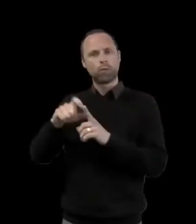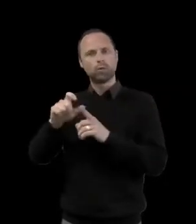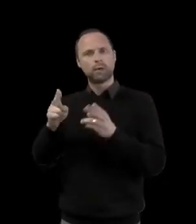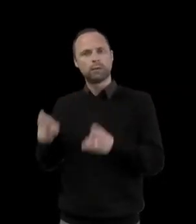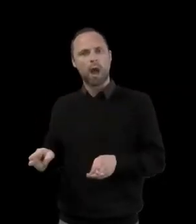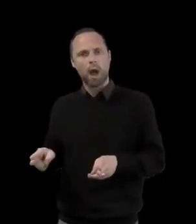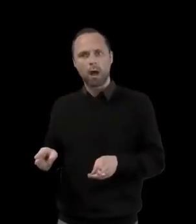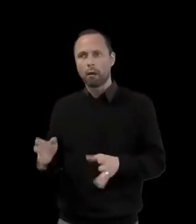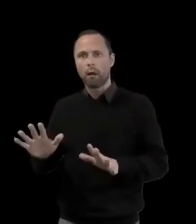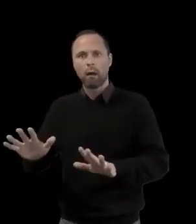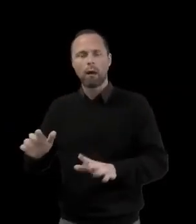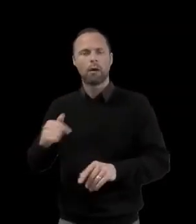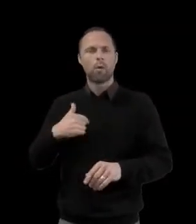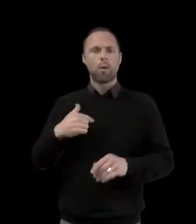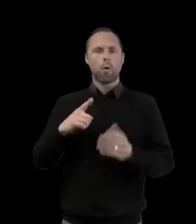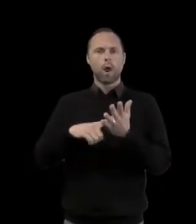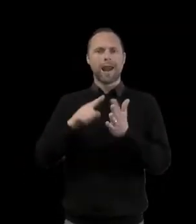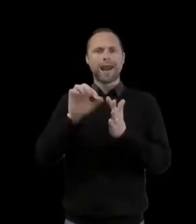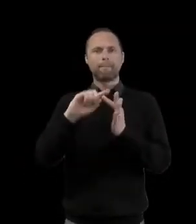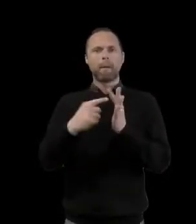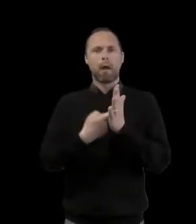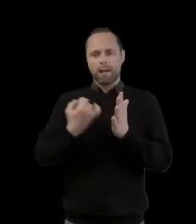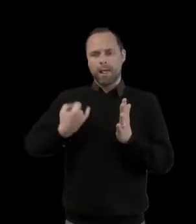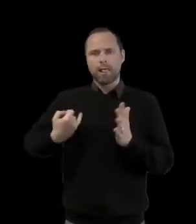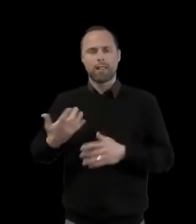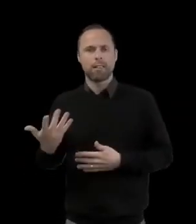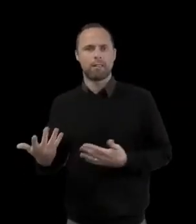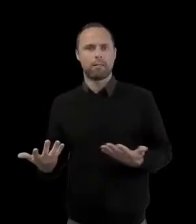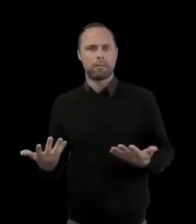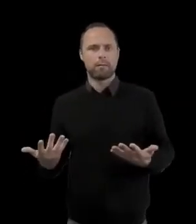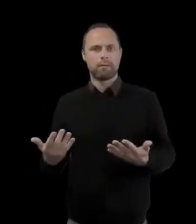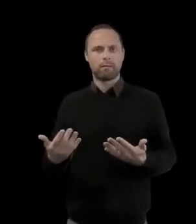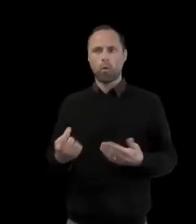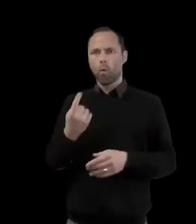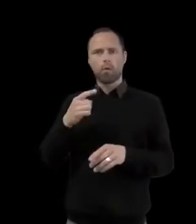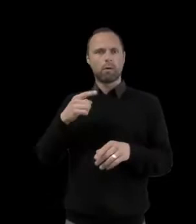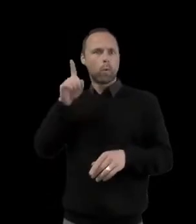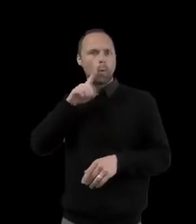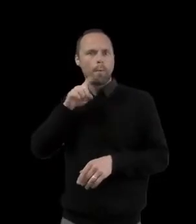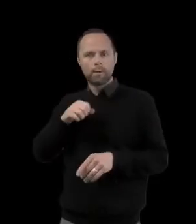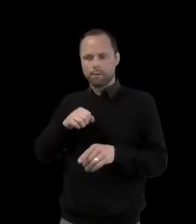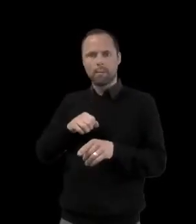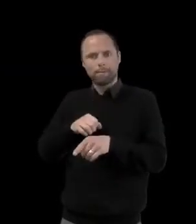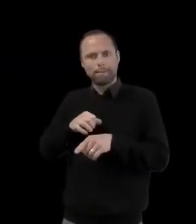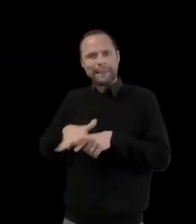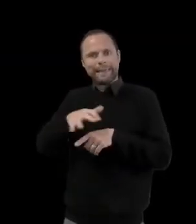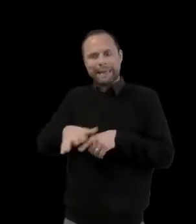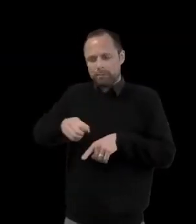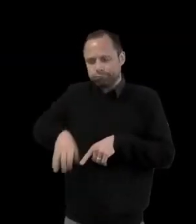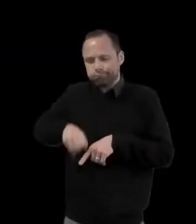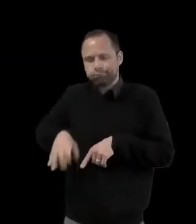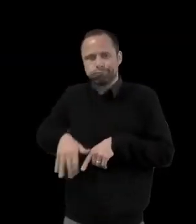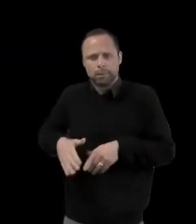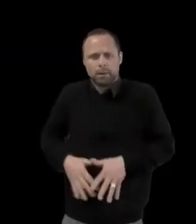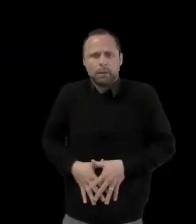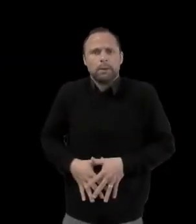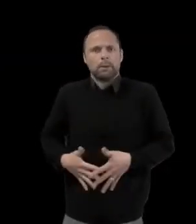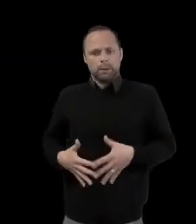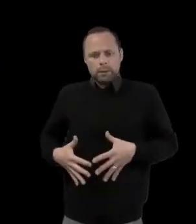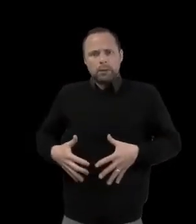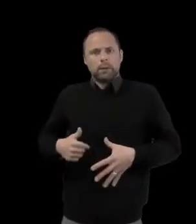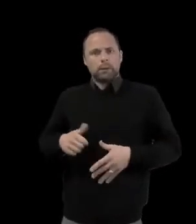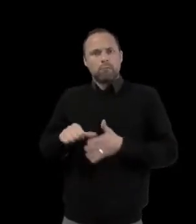the leper. You know, Jesus was always focused on the one individual. And from that, he impacted the wider community.